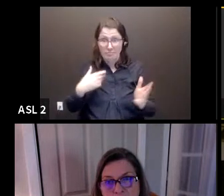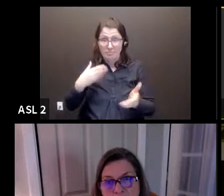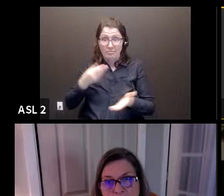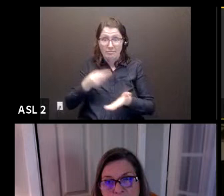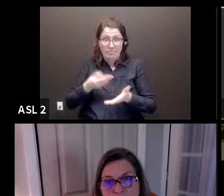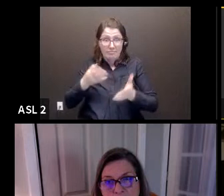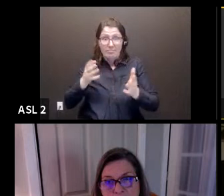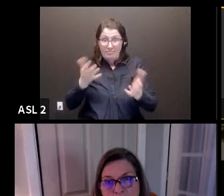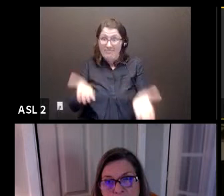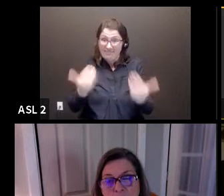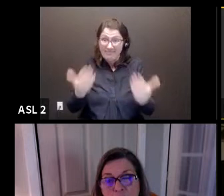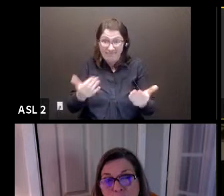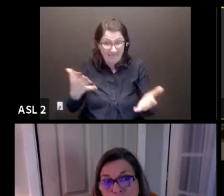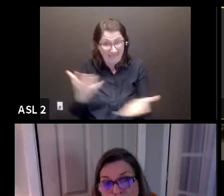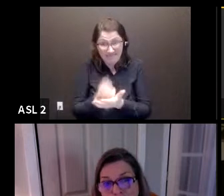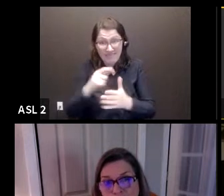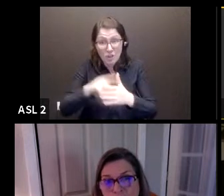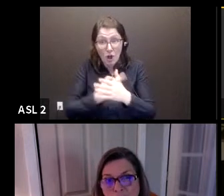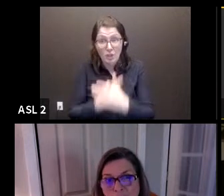going